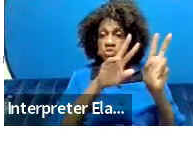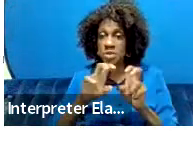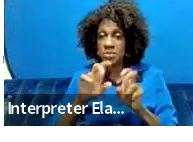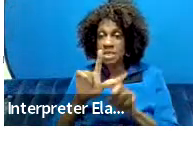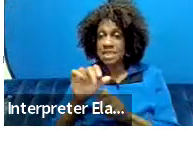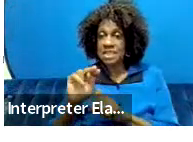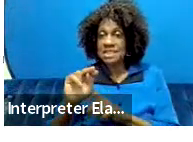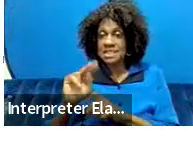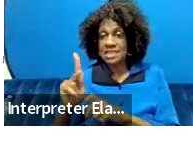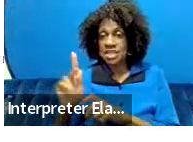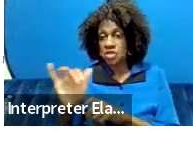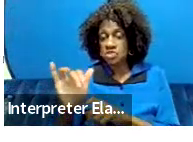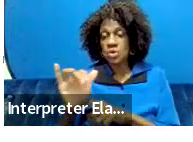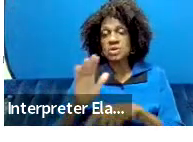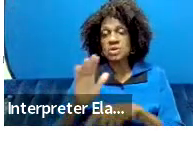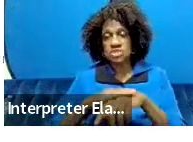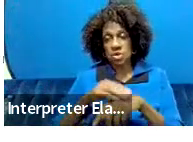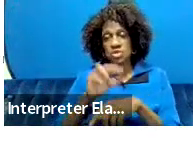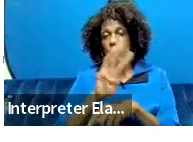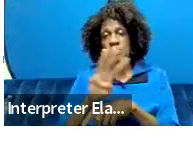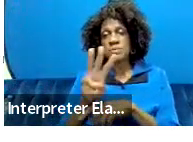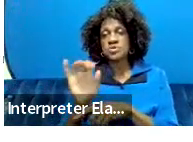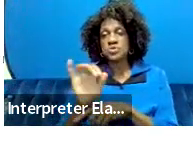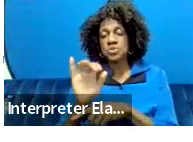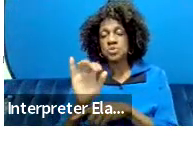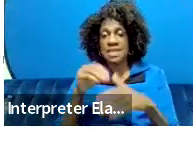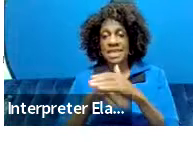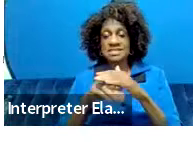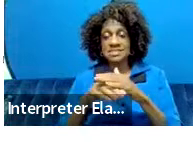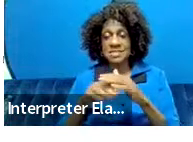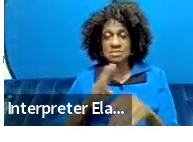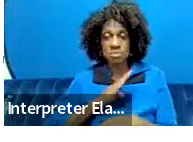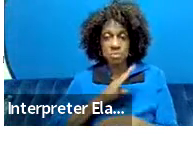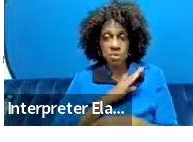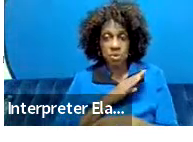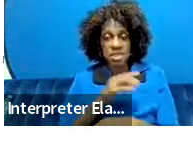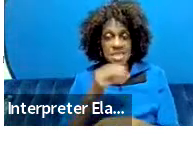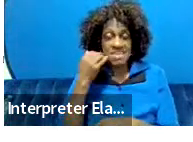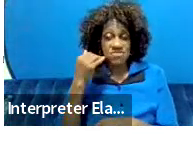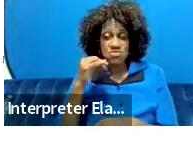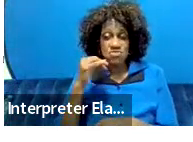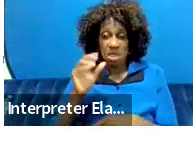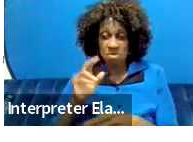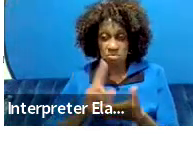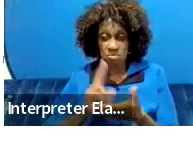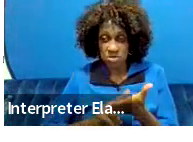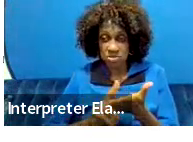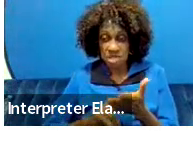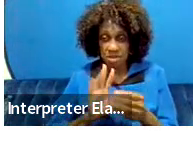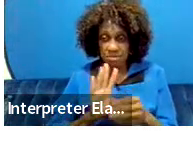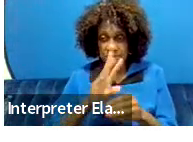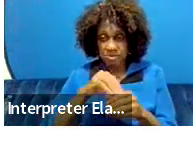that information was on the website as well as the Access Board's website for those who are not registered and able to participate today.